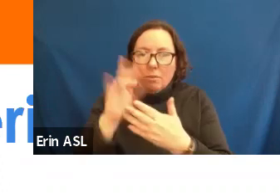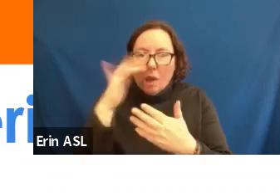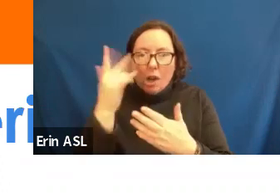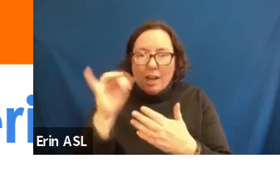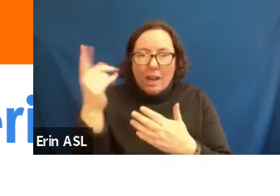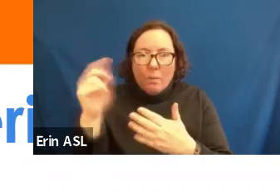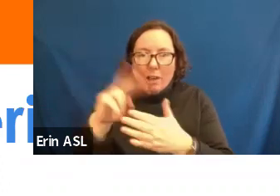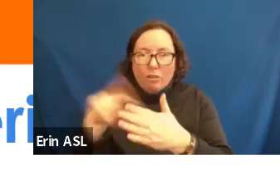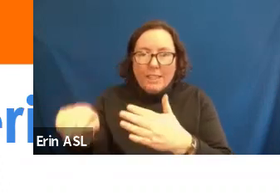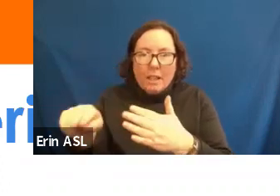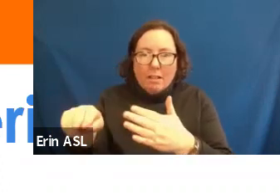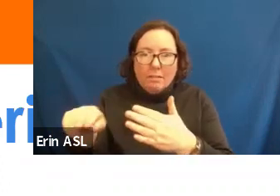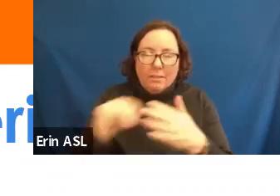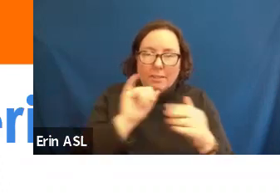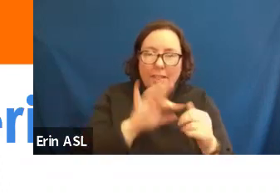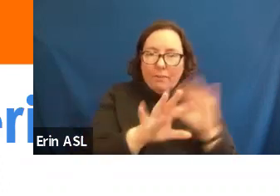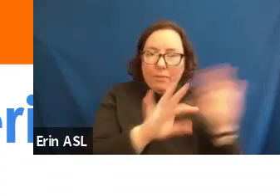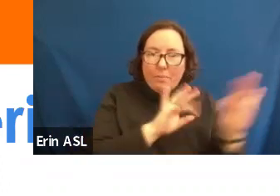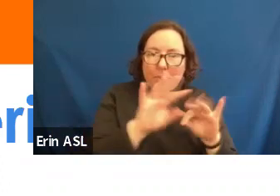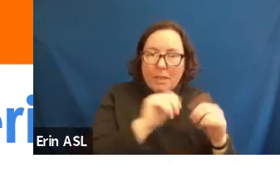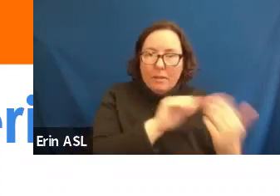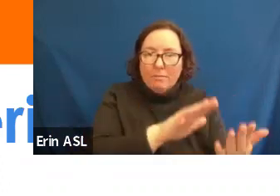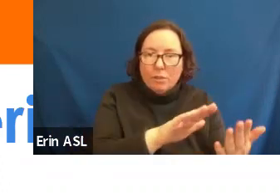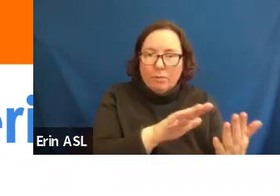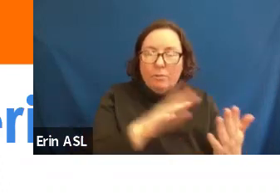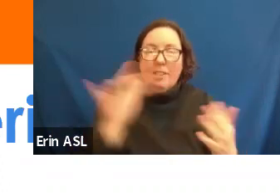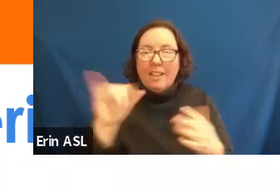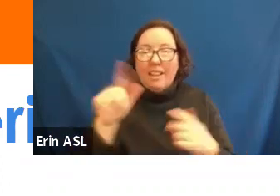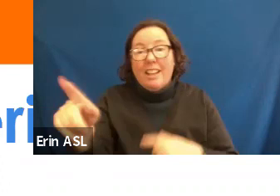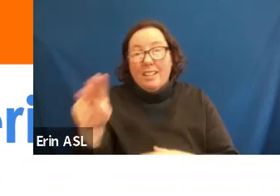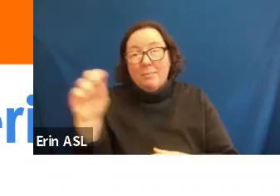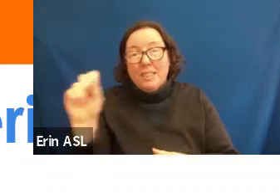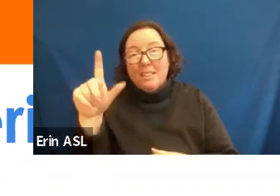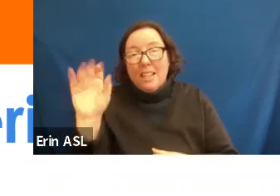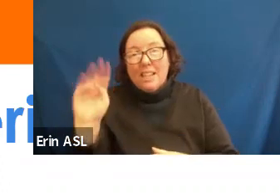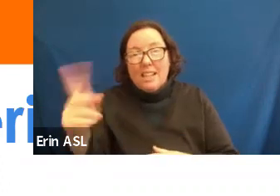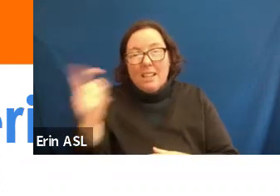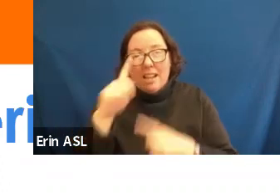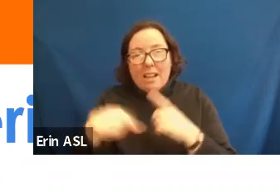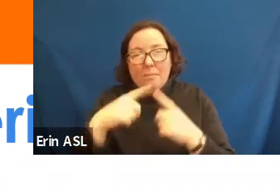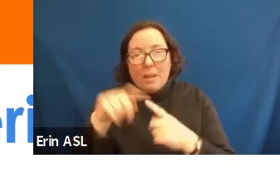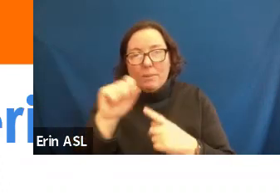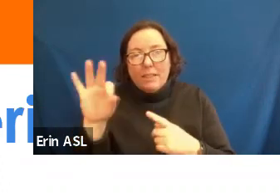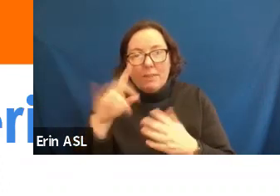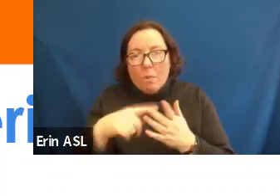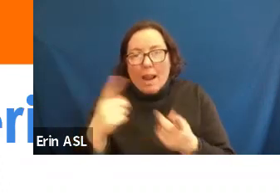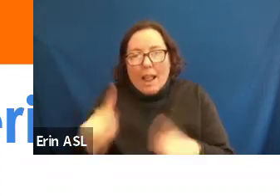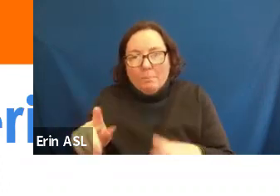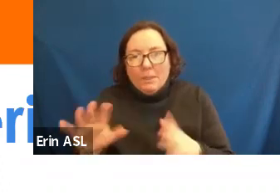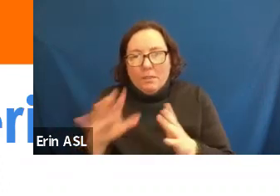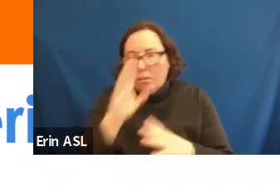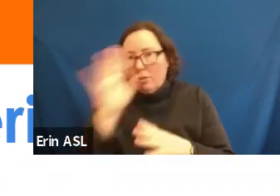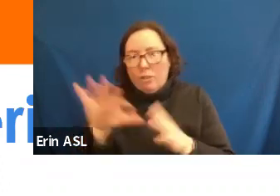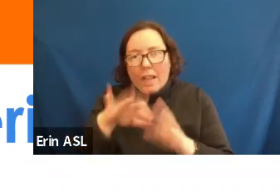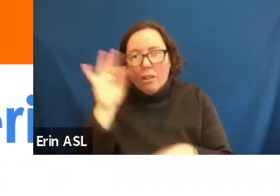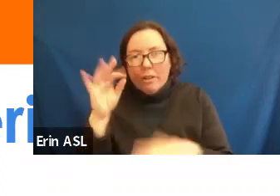your question, I think when we were talking about San Francisco. Second, Boston must start